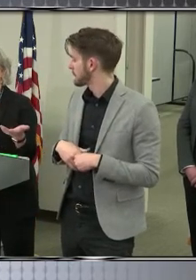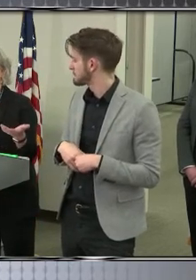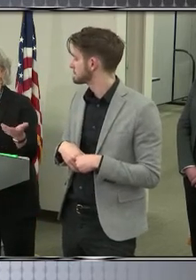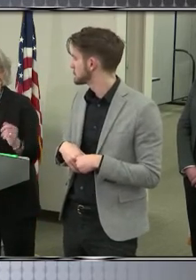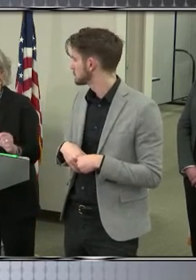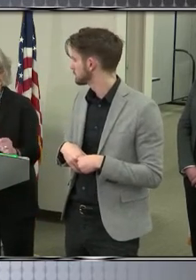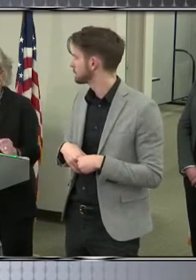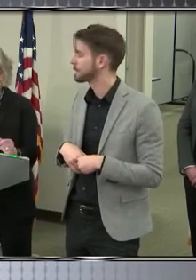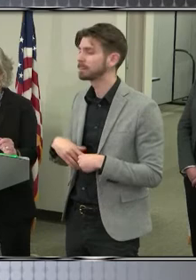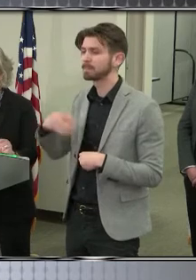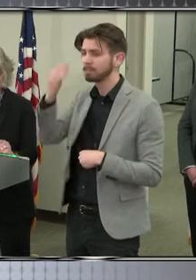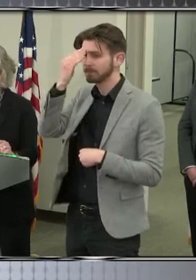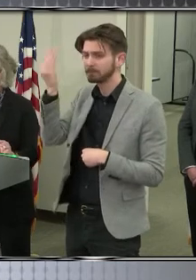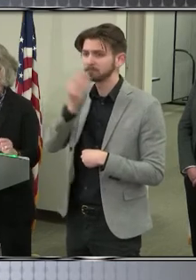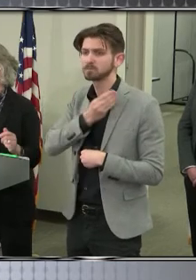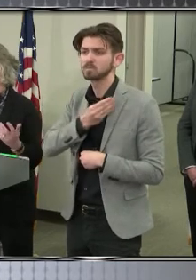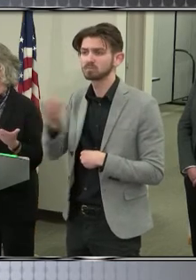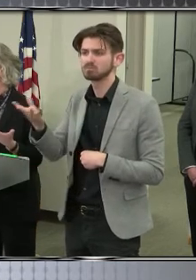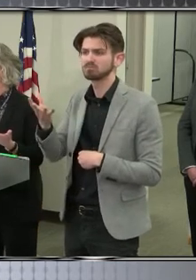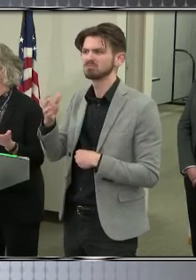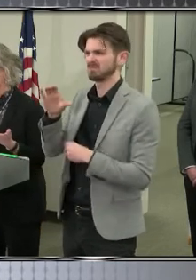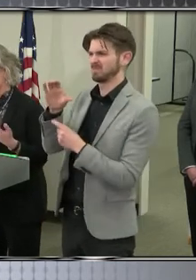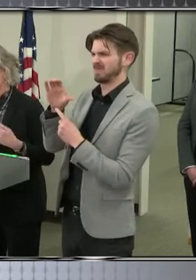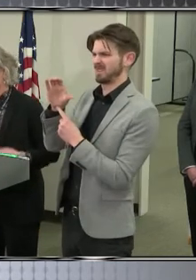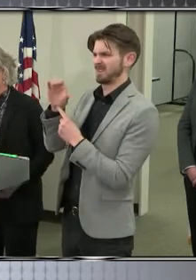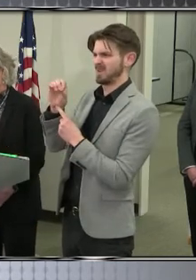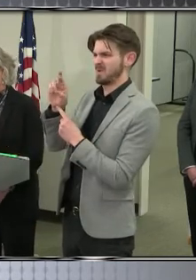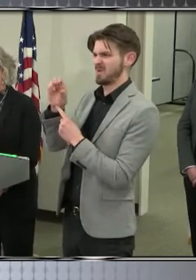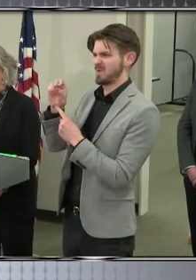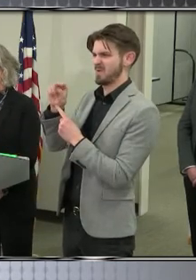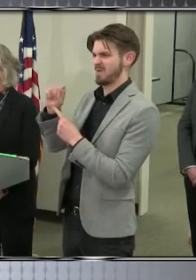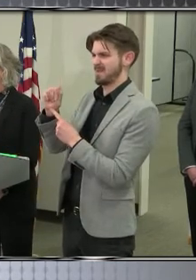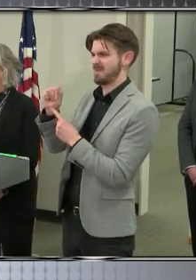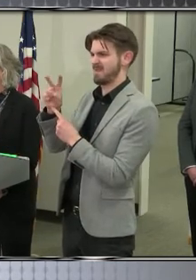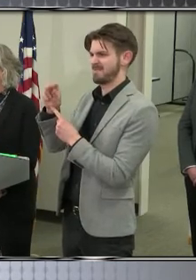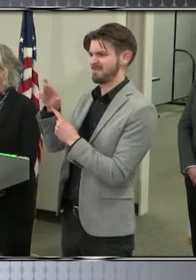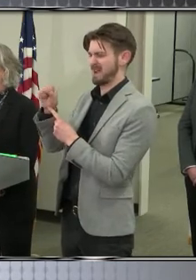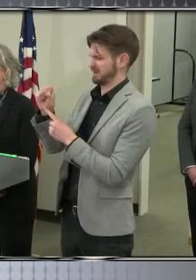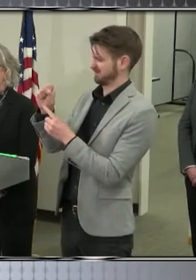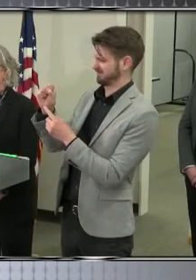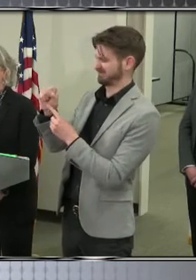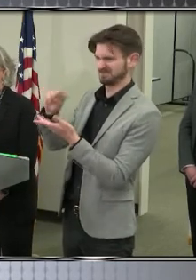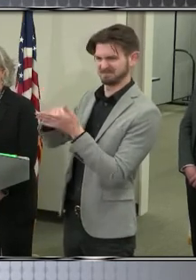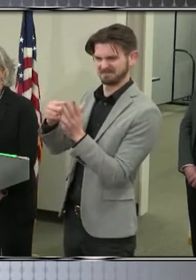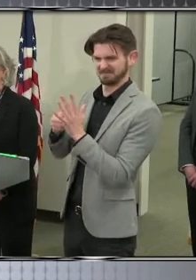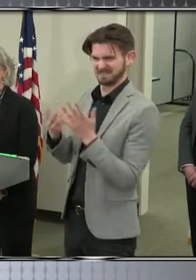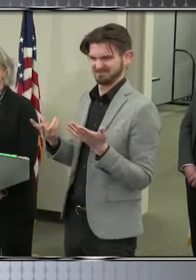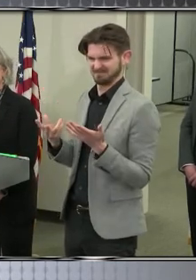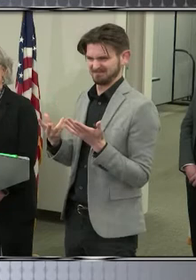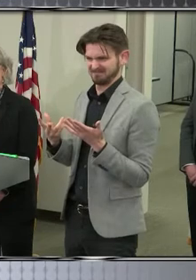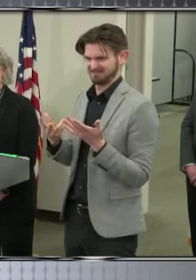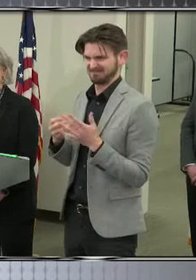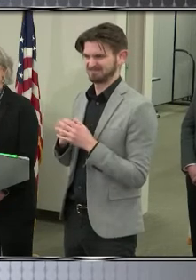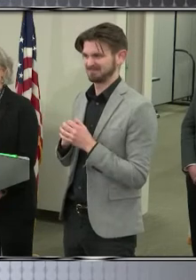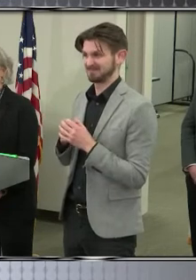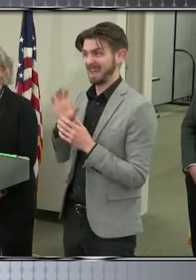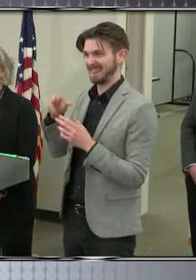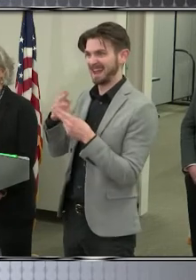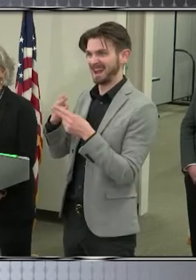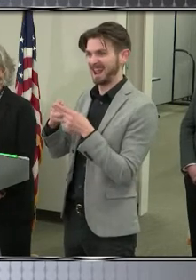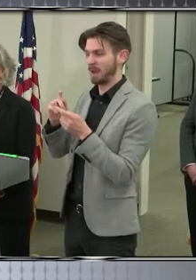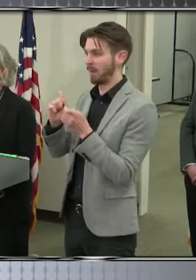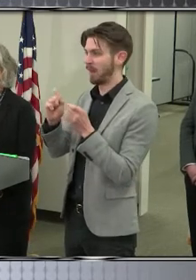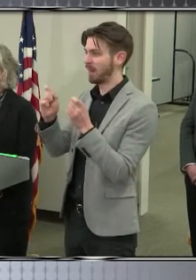you already know, is what is the novel coronavirus? And why have we changed the name as we go